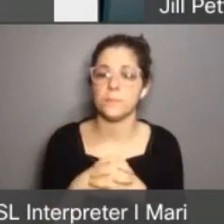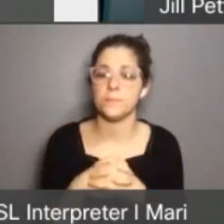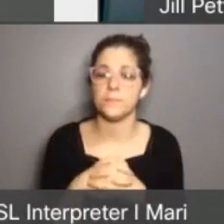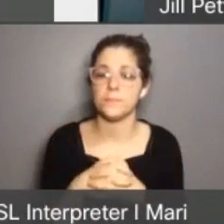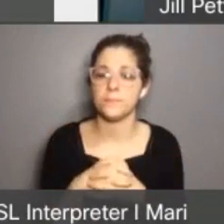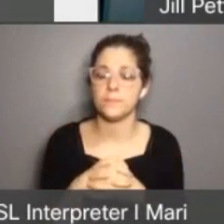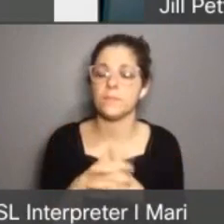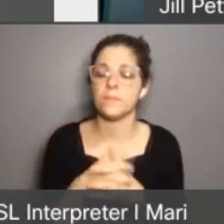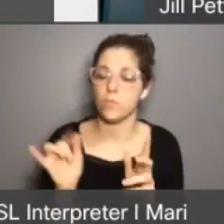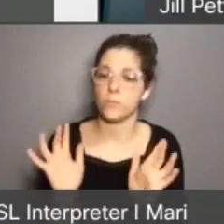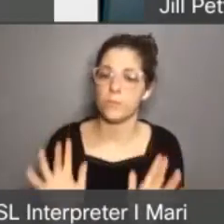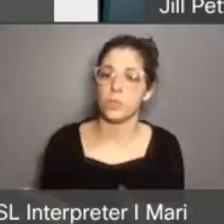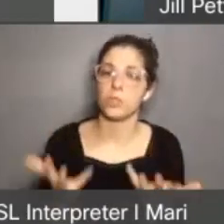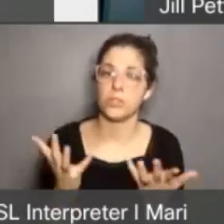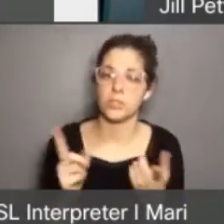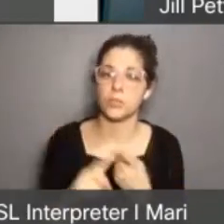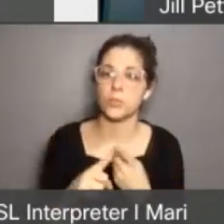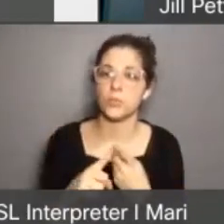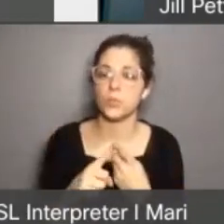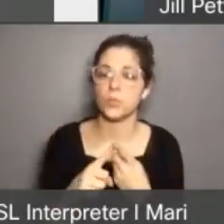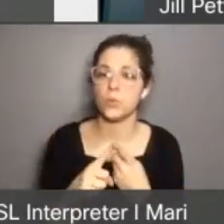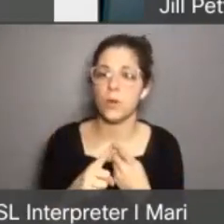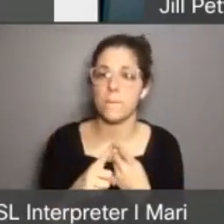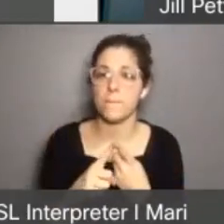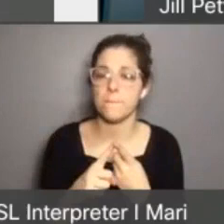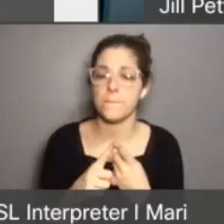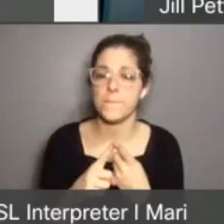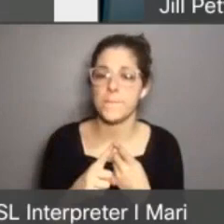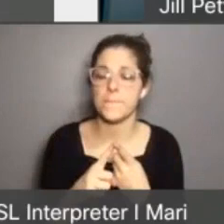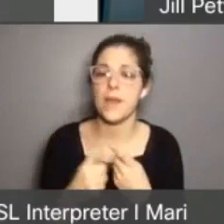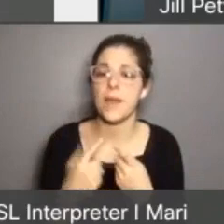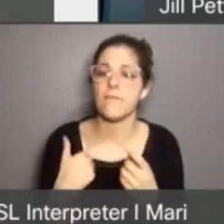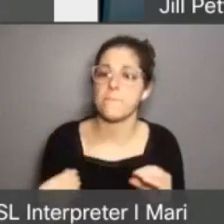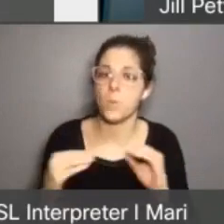we've also been pushing to get more,